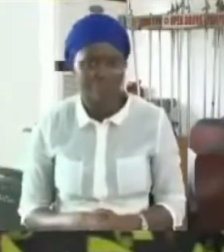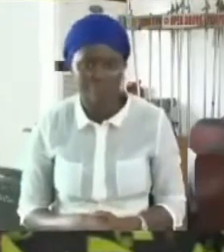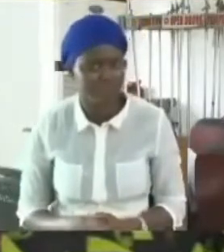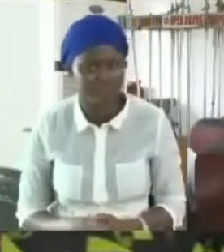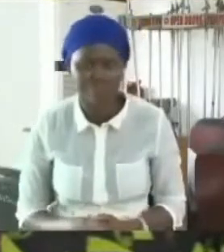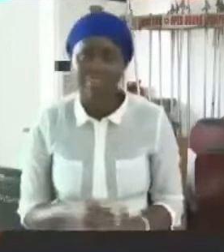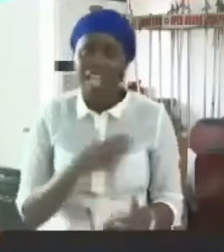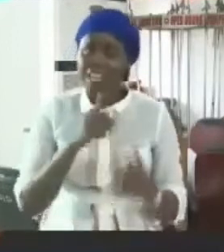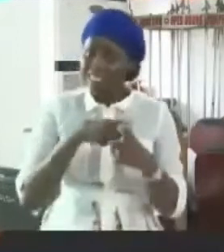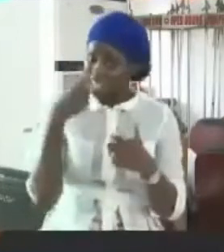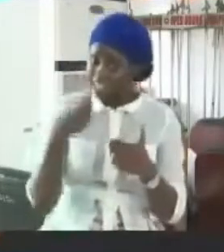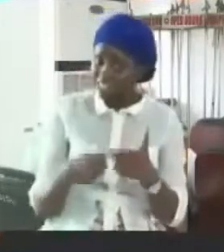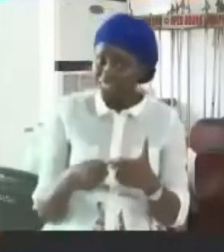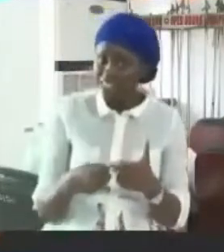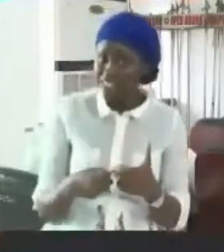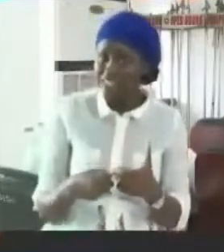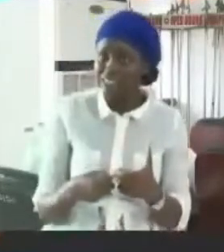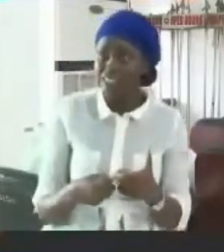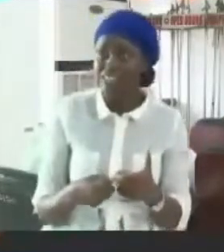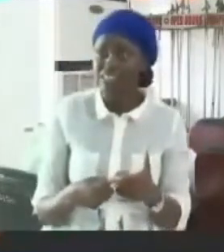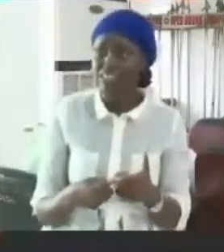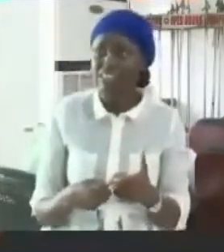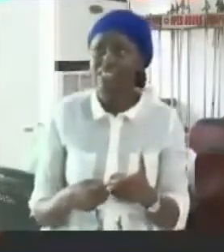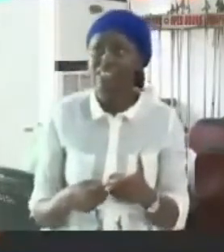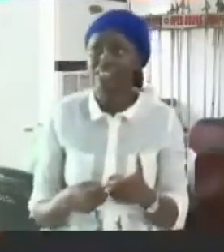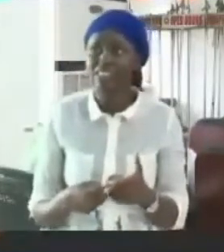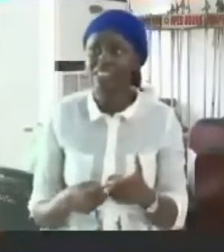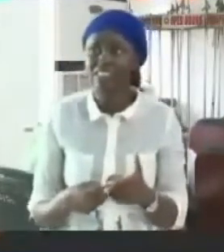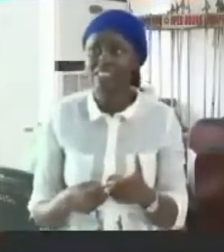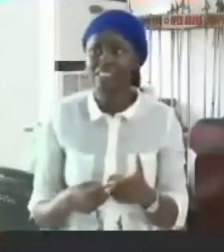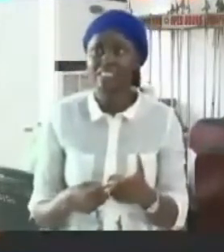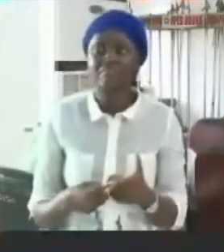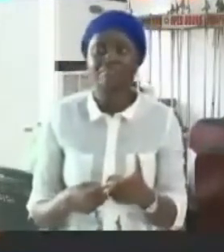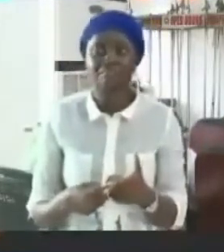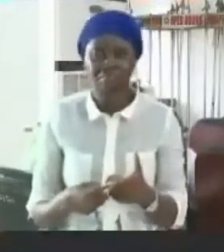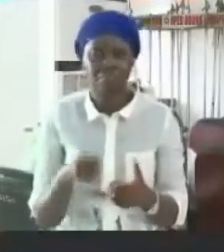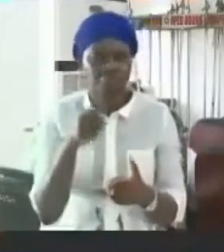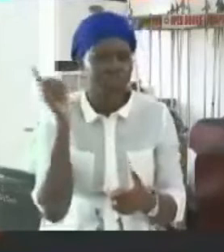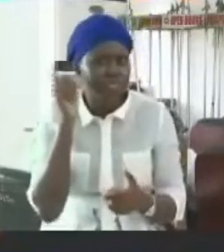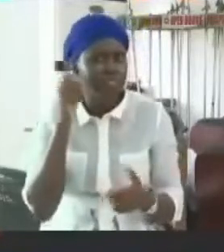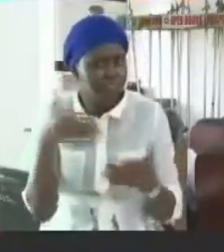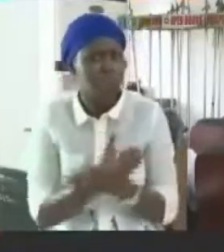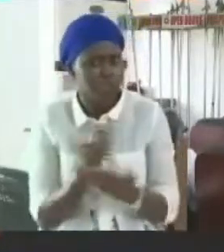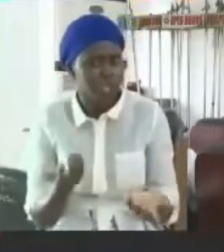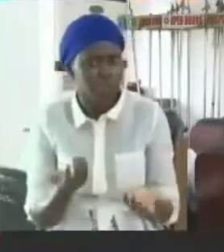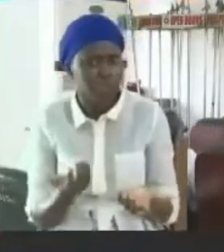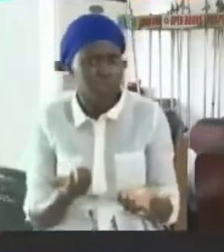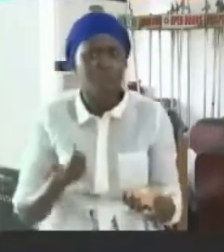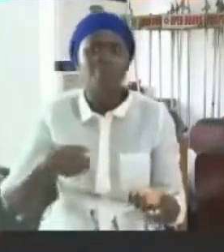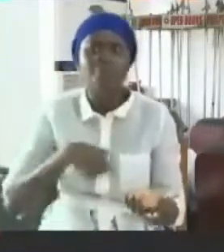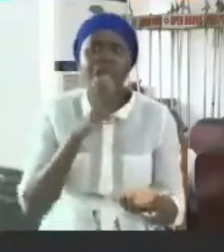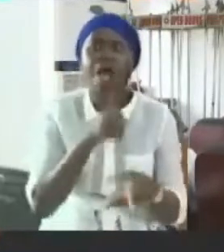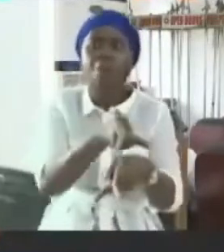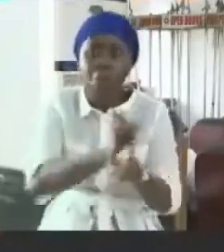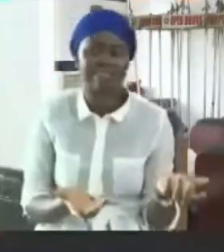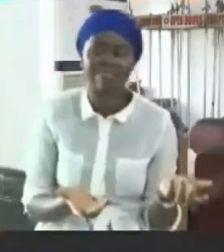And then, it is news. I'm sure you listen to the news. We are borrowing